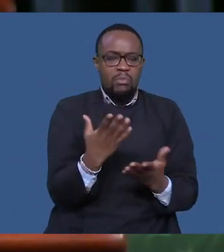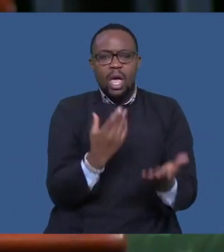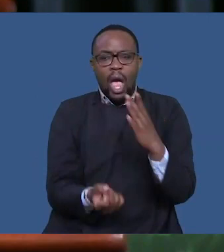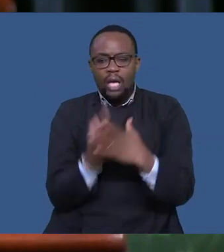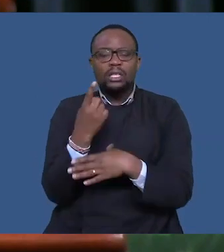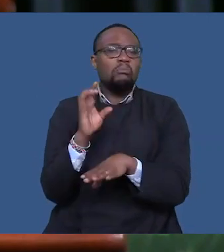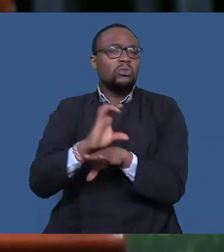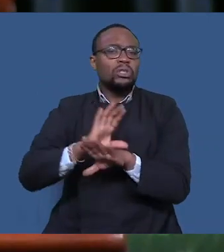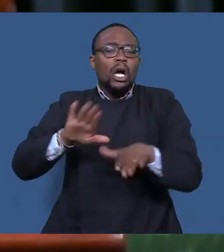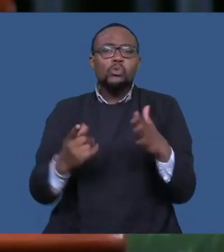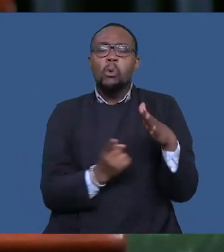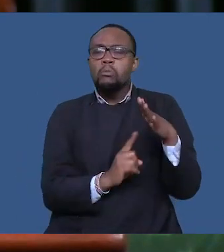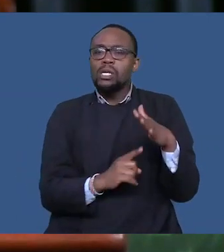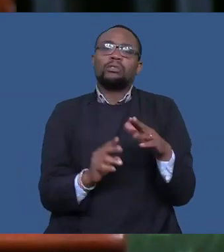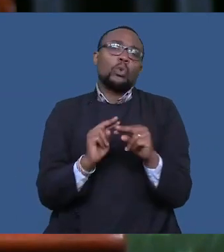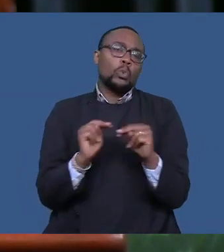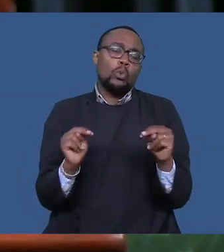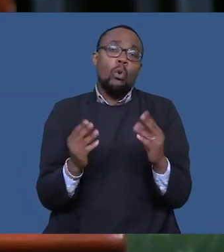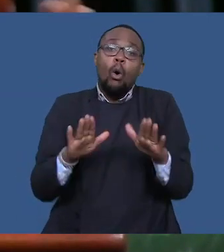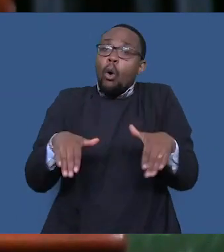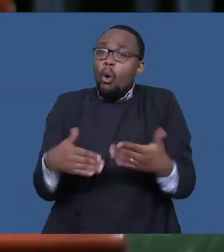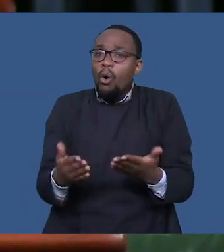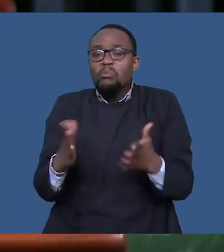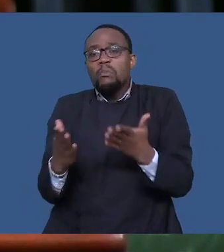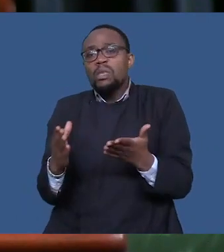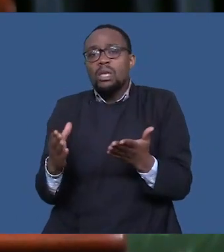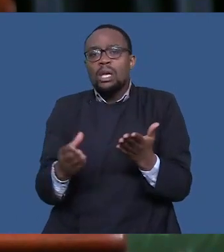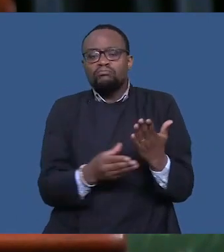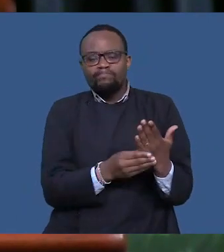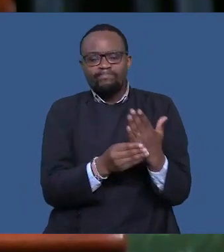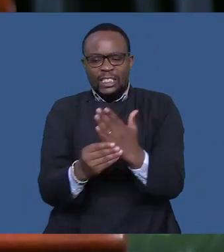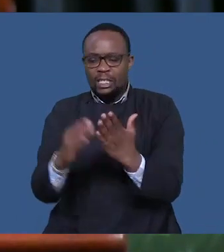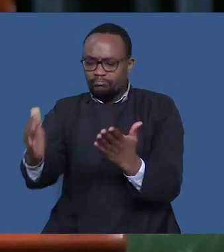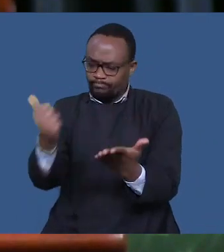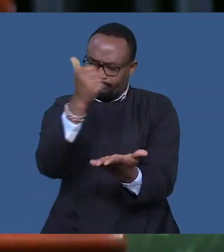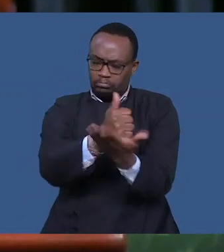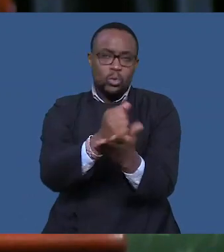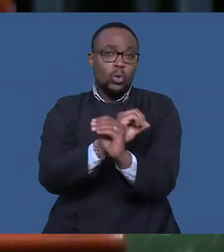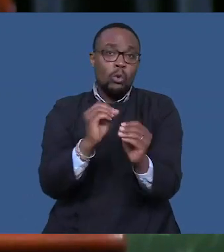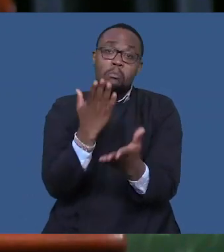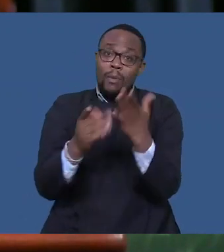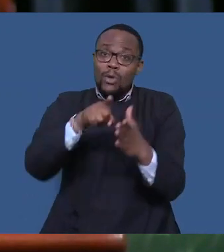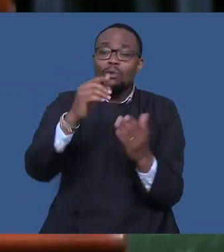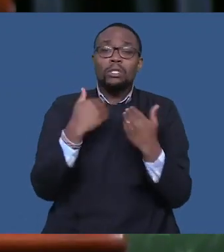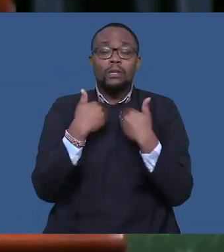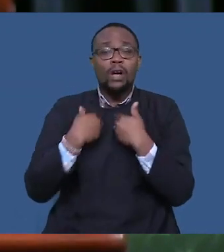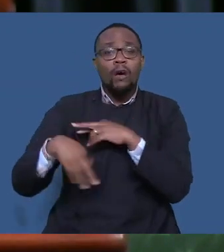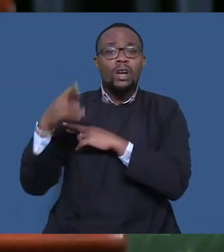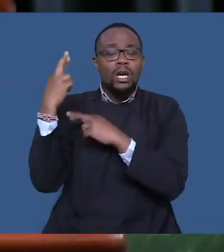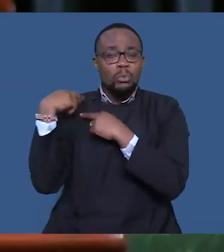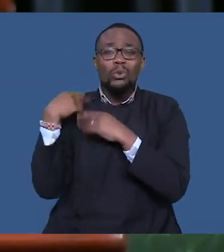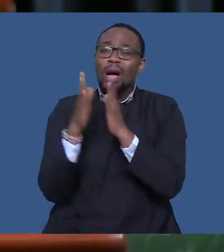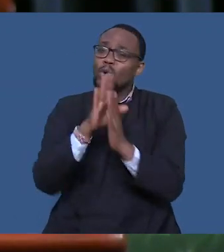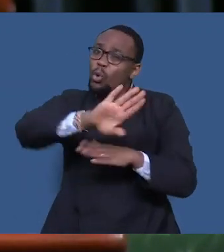ministry like Titus. You may not have been called to appoint elders or something of the sort, but you may have been called, like each and